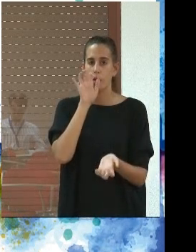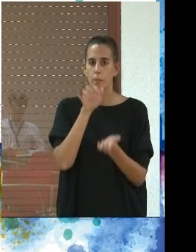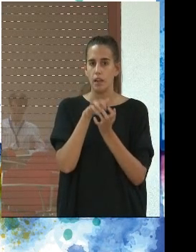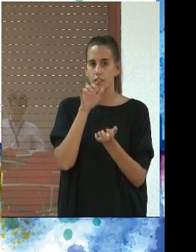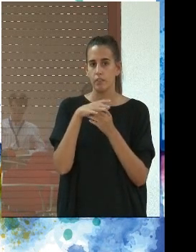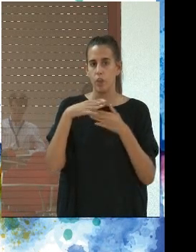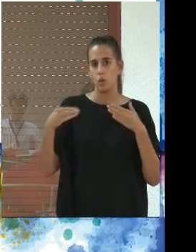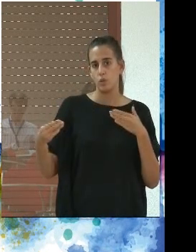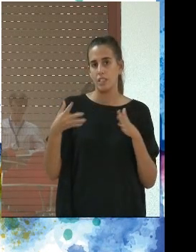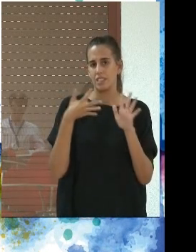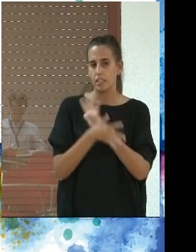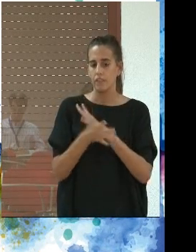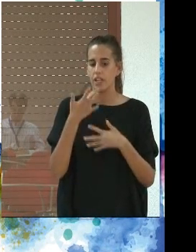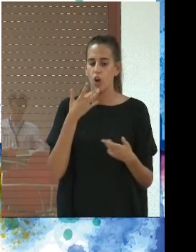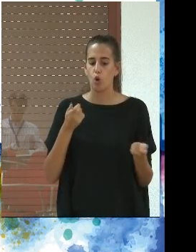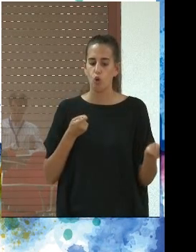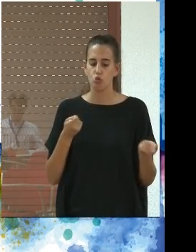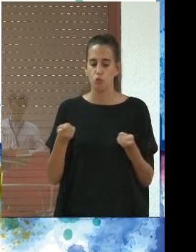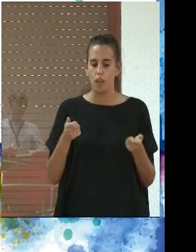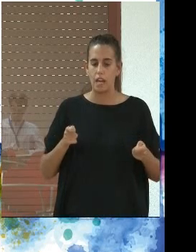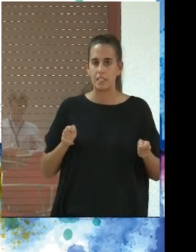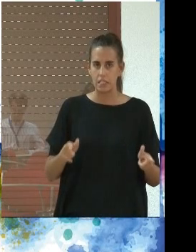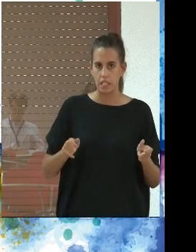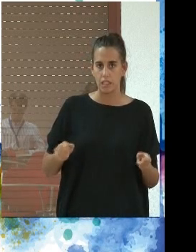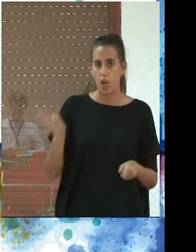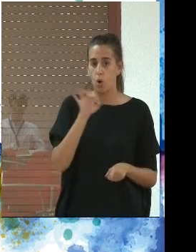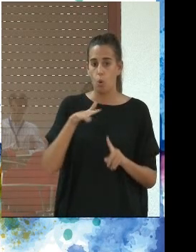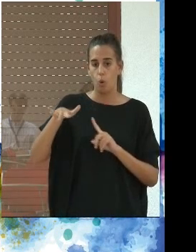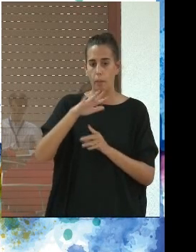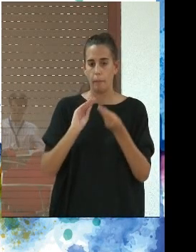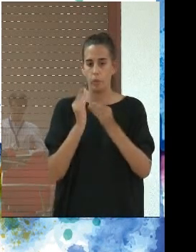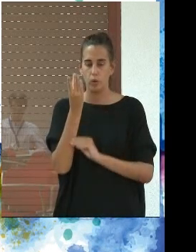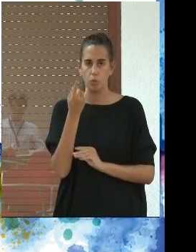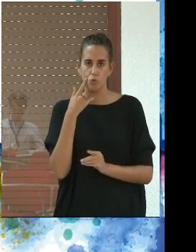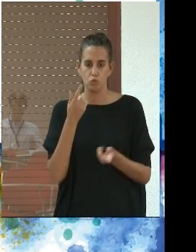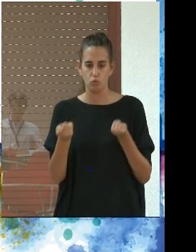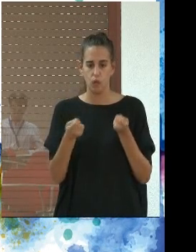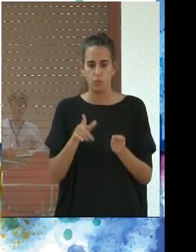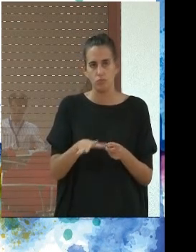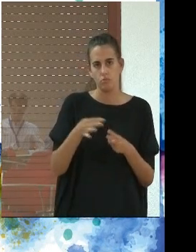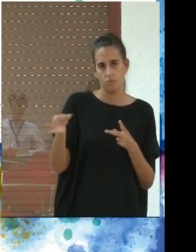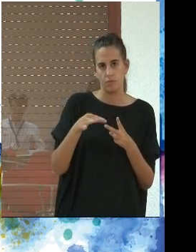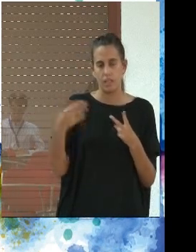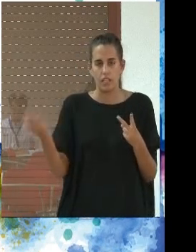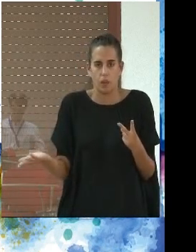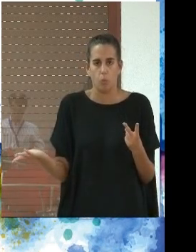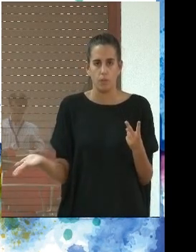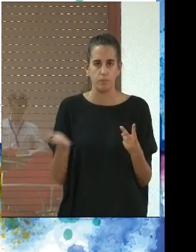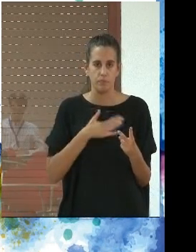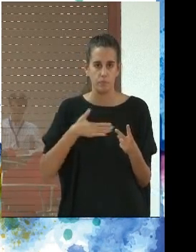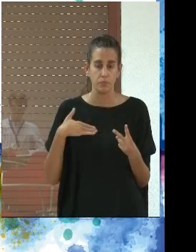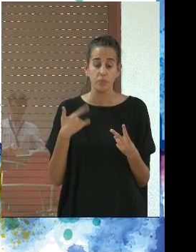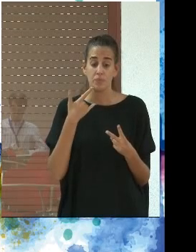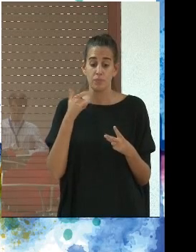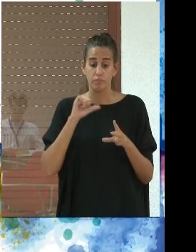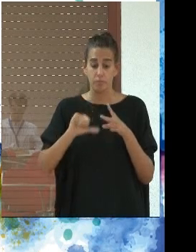electrodes. Then the user decides whether if they want to control the wheelchair or the devices